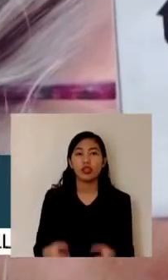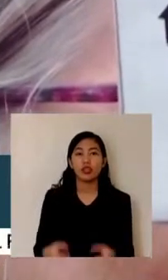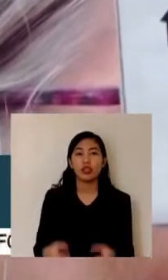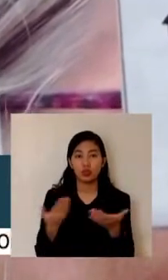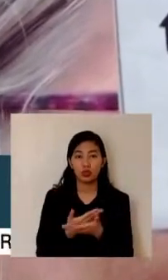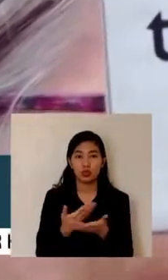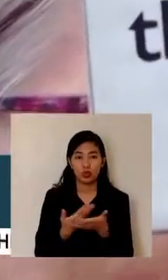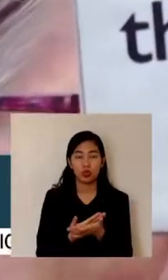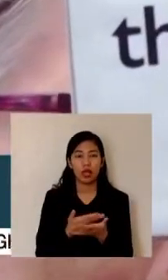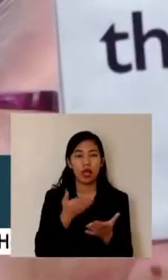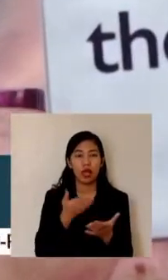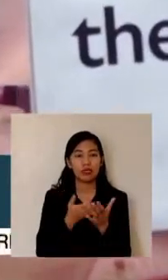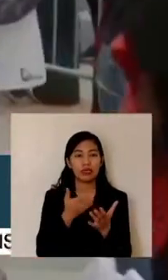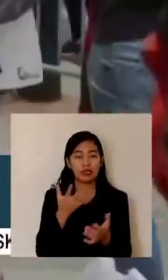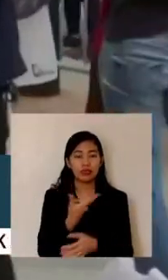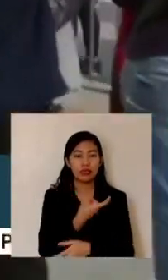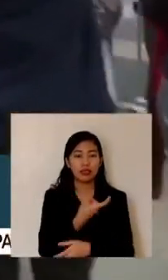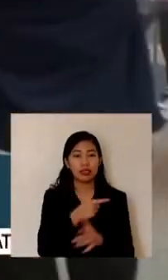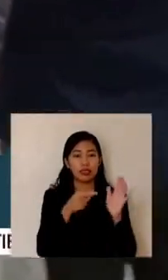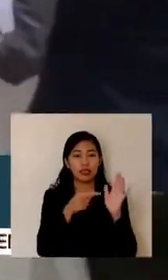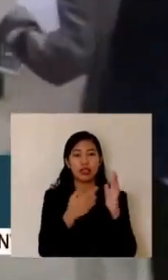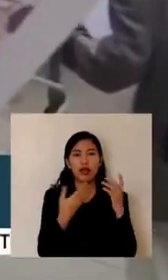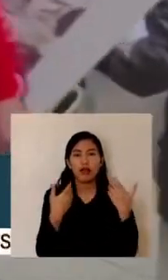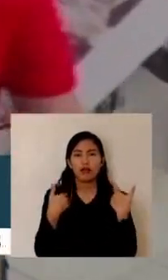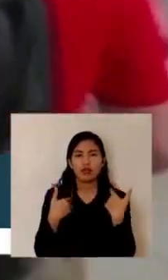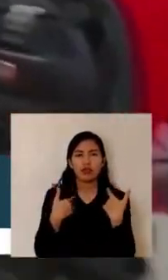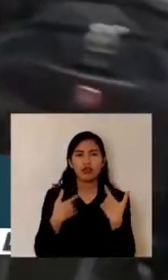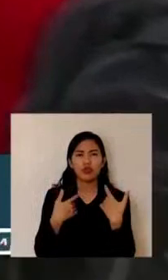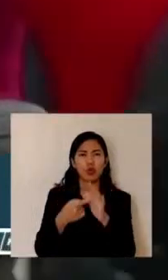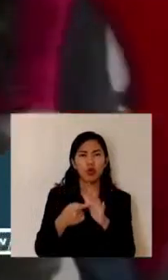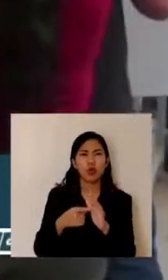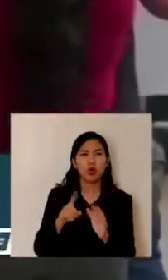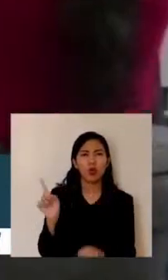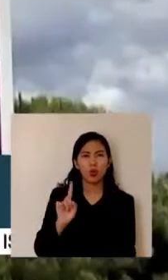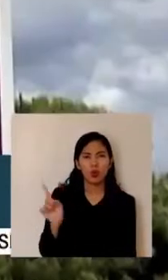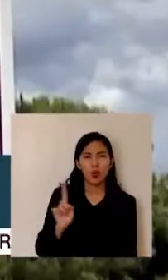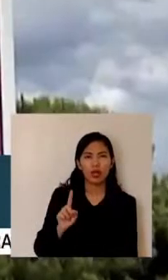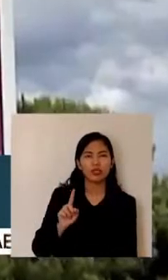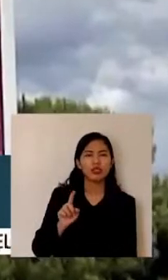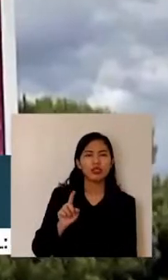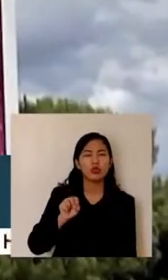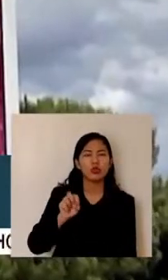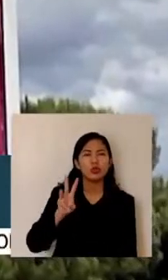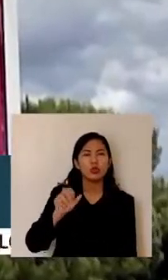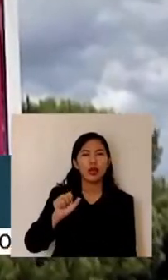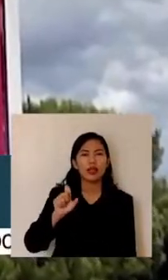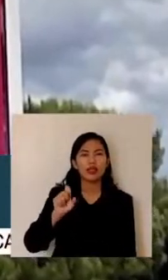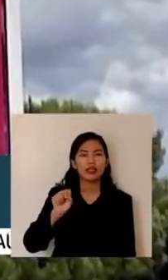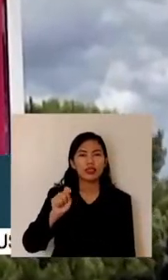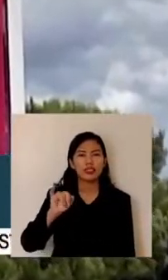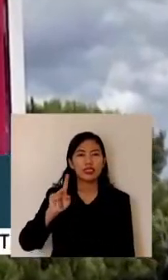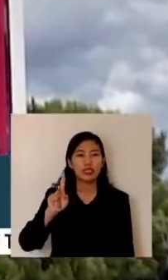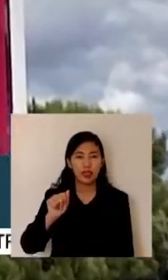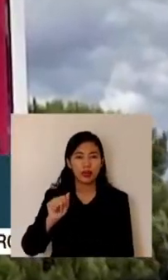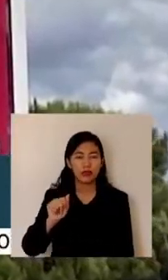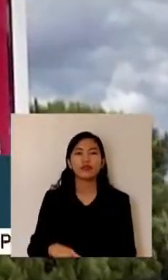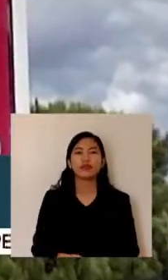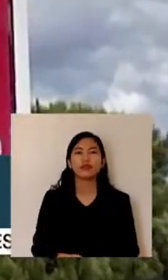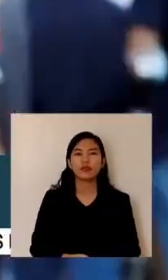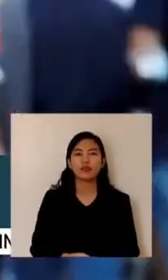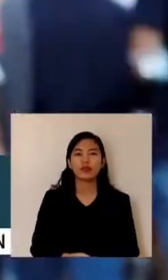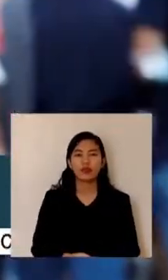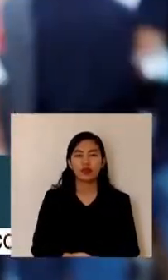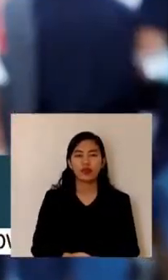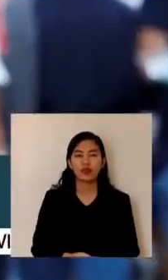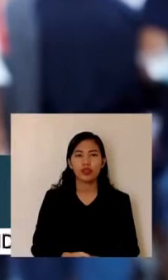syringes arranged as a swastika. Protesters against COVID-19 measures who liken themselves to Jews under Nazi